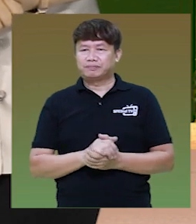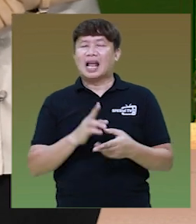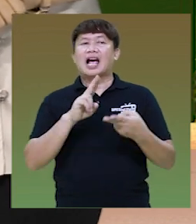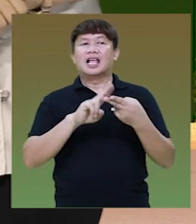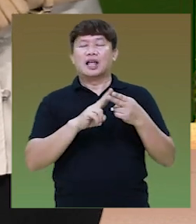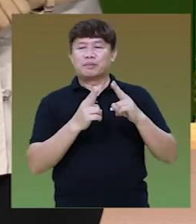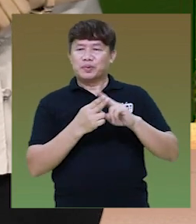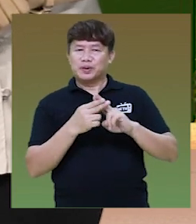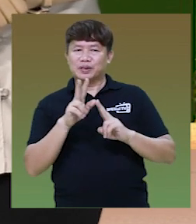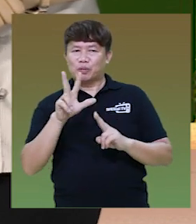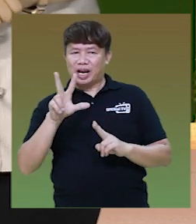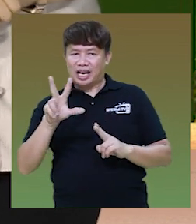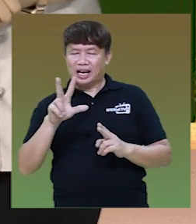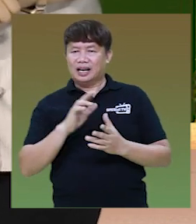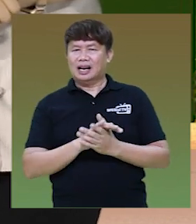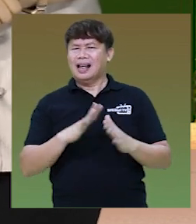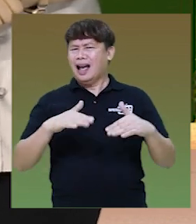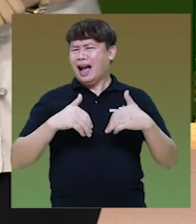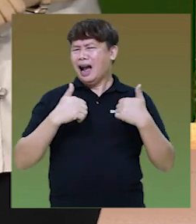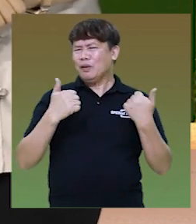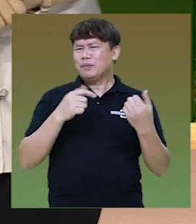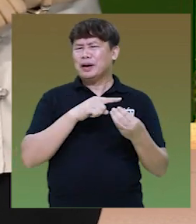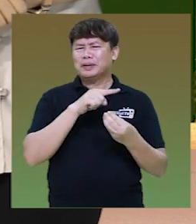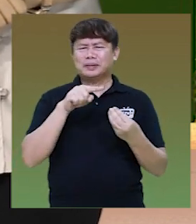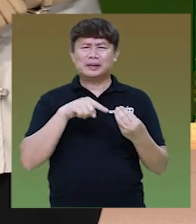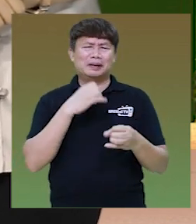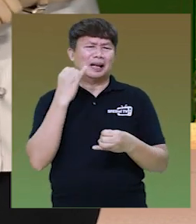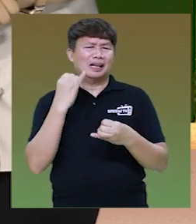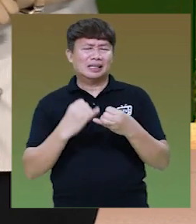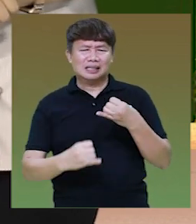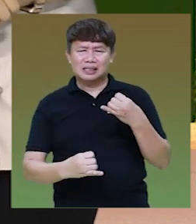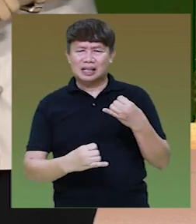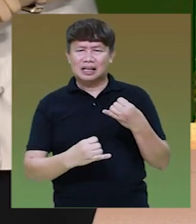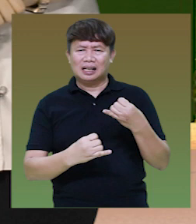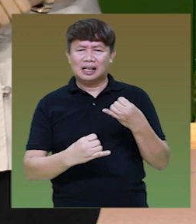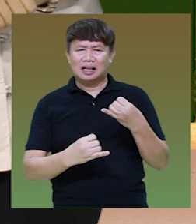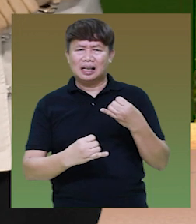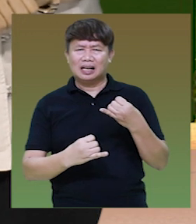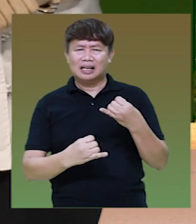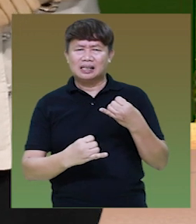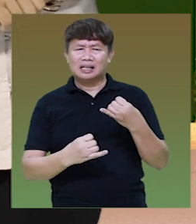Number 3. How about the last thing that will happen?